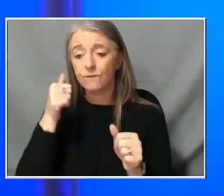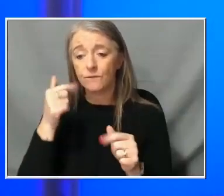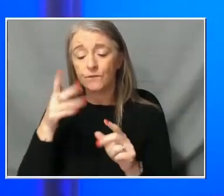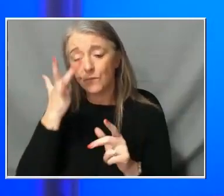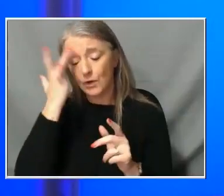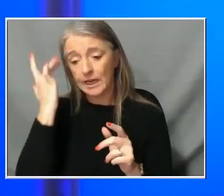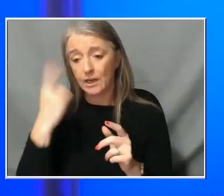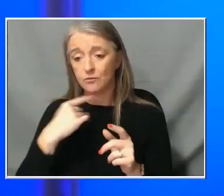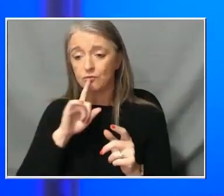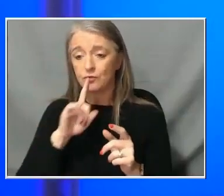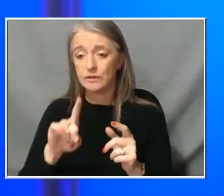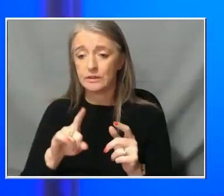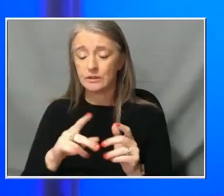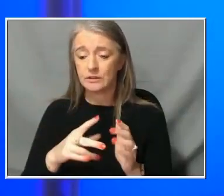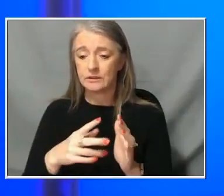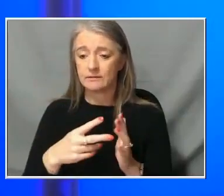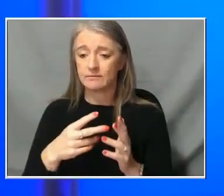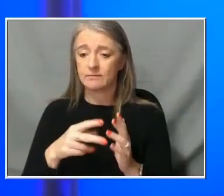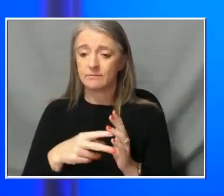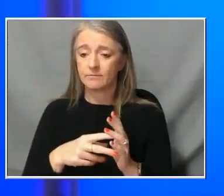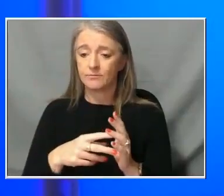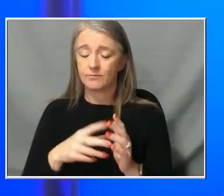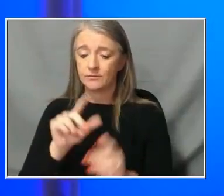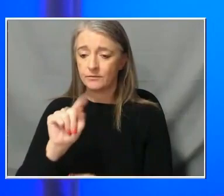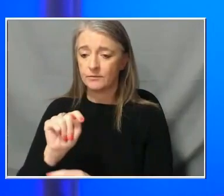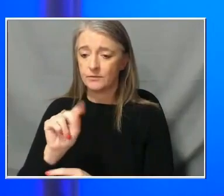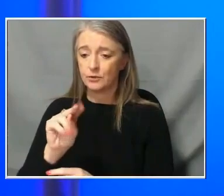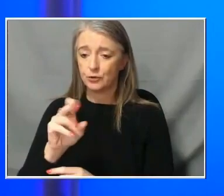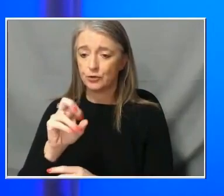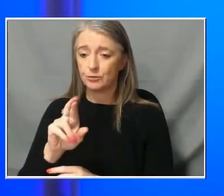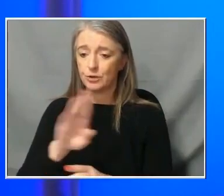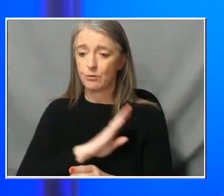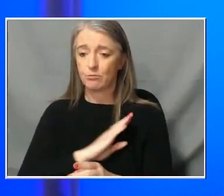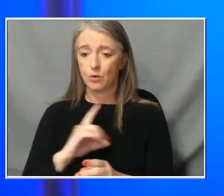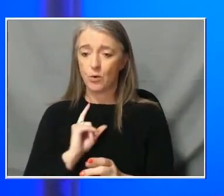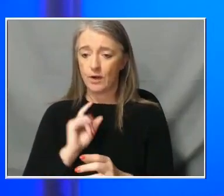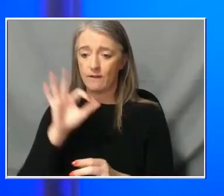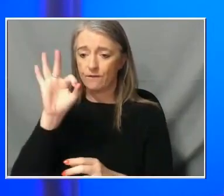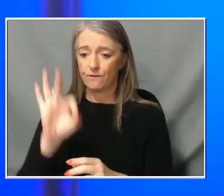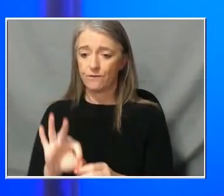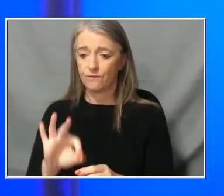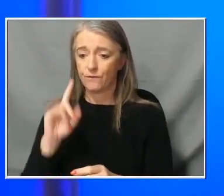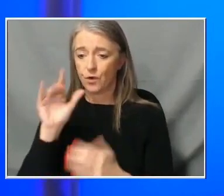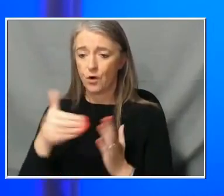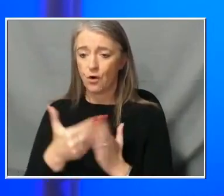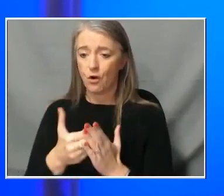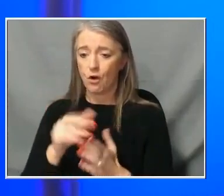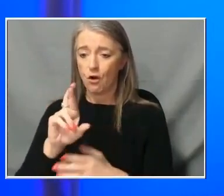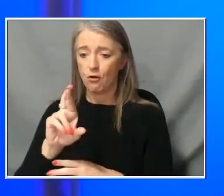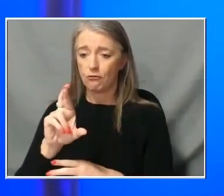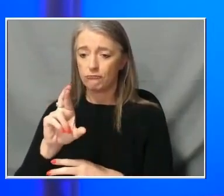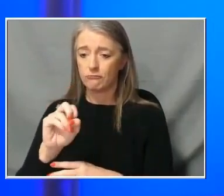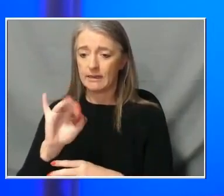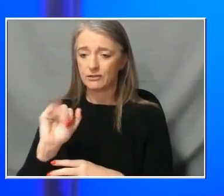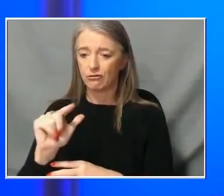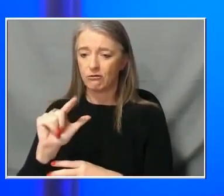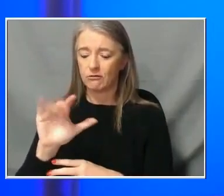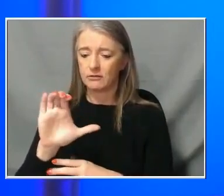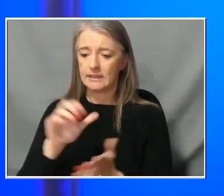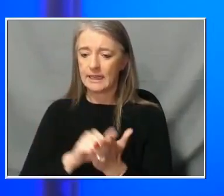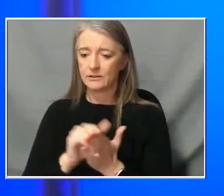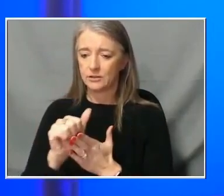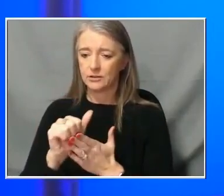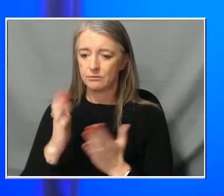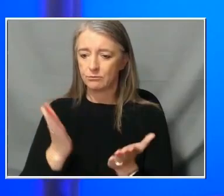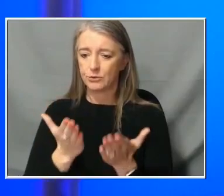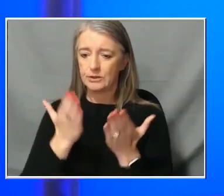a multidisciplinary approach here. And so we have tumor board every Friday for all of our colon and rectal cancers. And we present patients just like Tiffany. We presented her